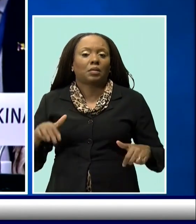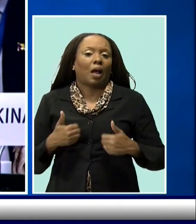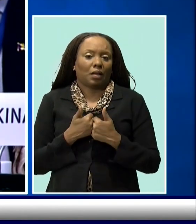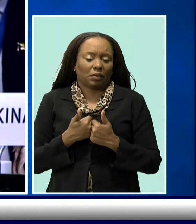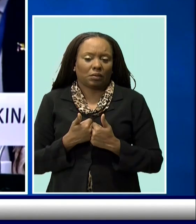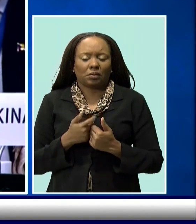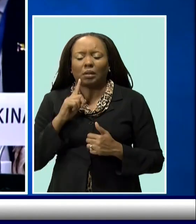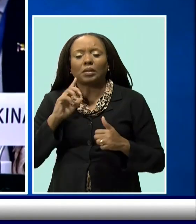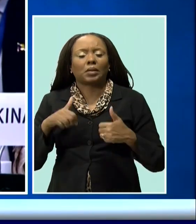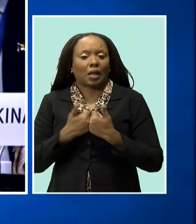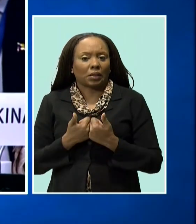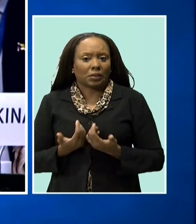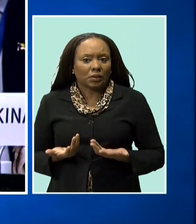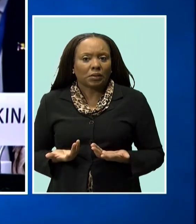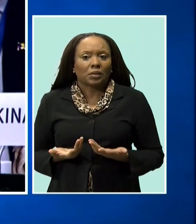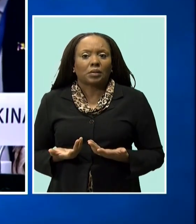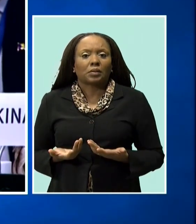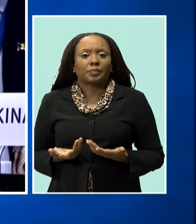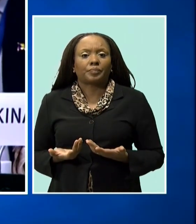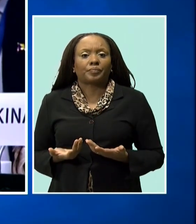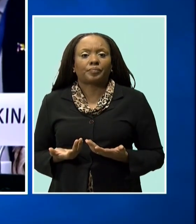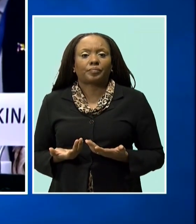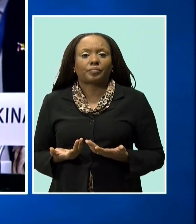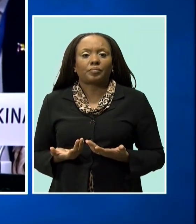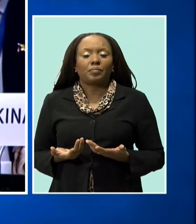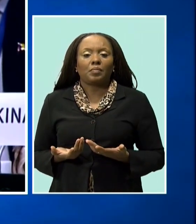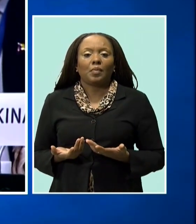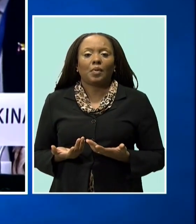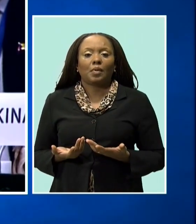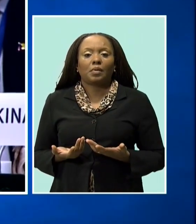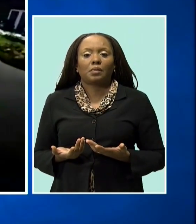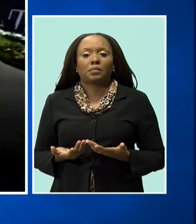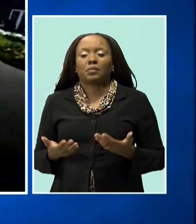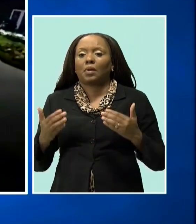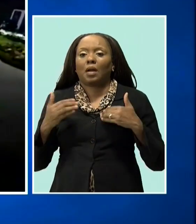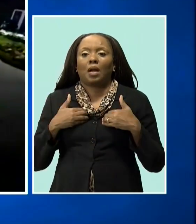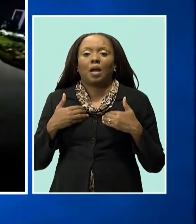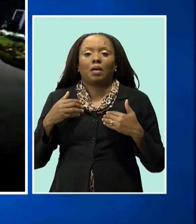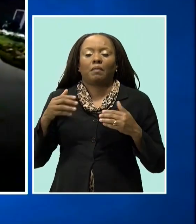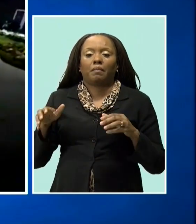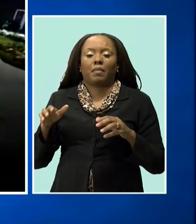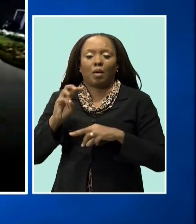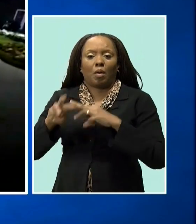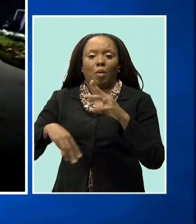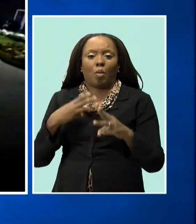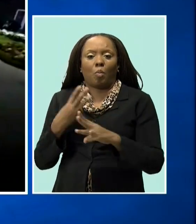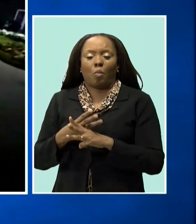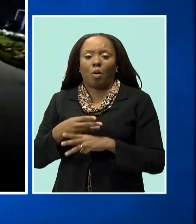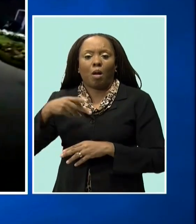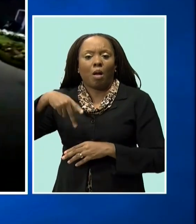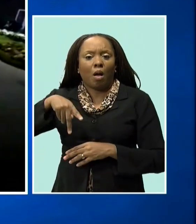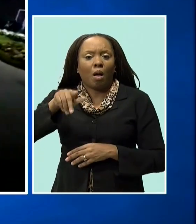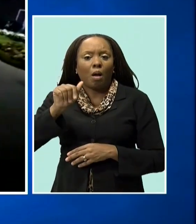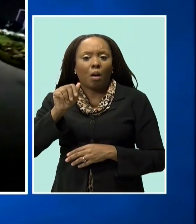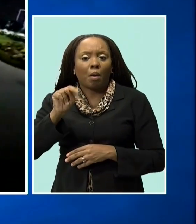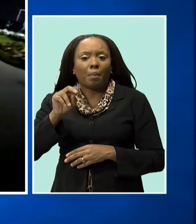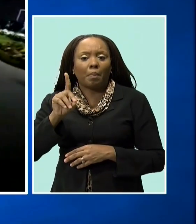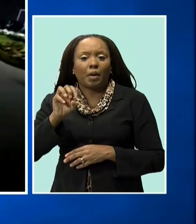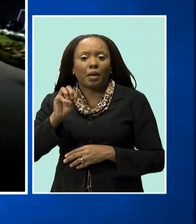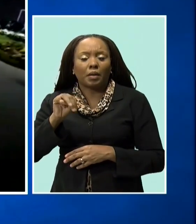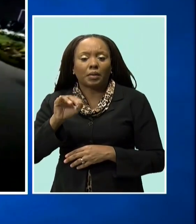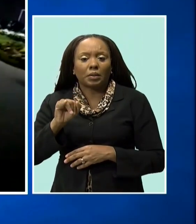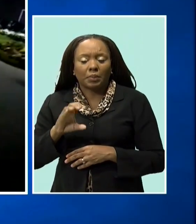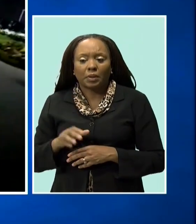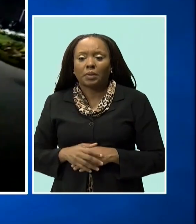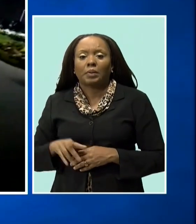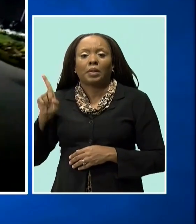developing countries. We are being battered by a seemingly unending global pandemic, with little access to needed vaccines,